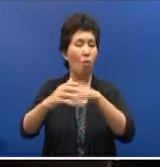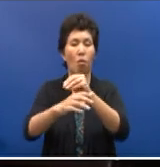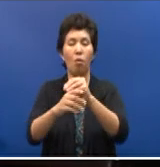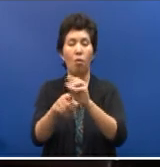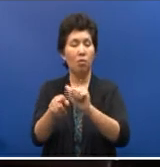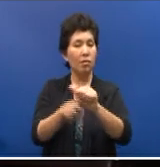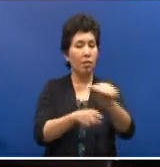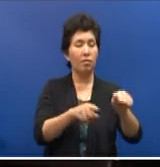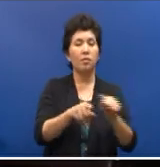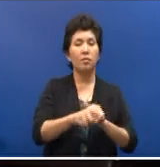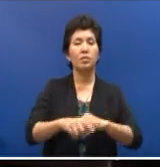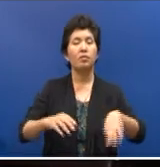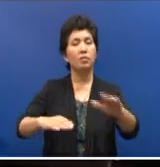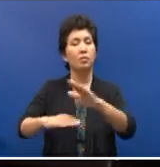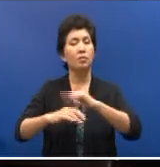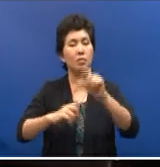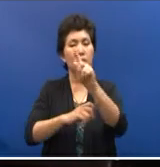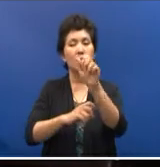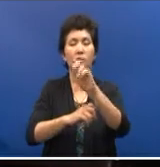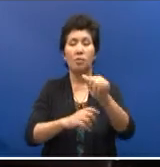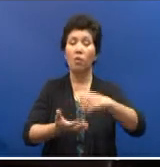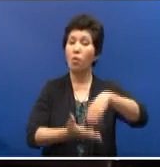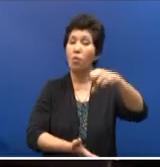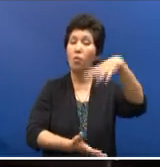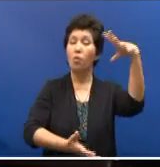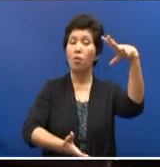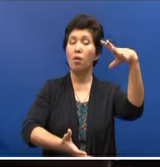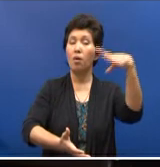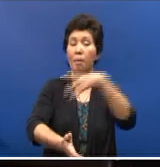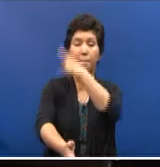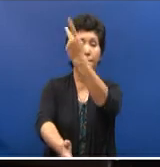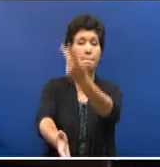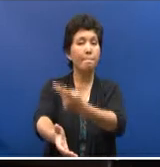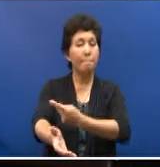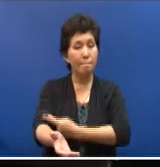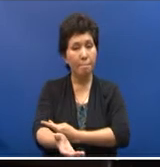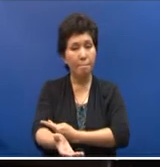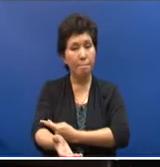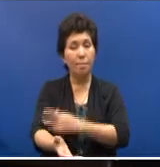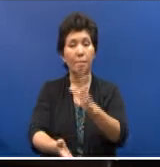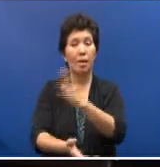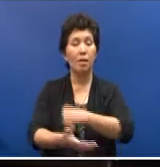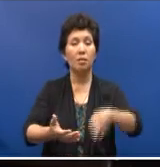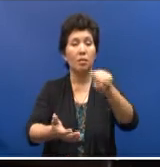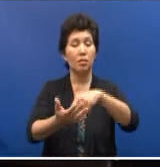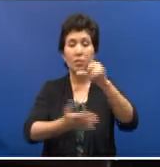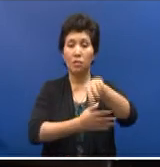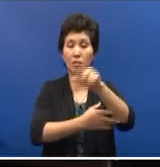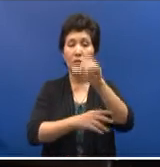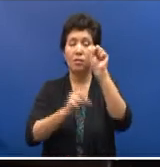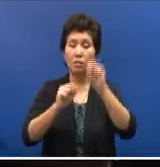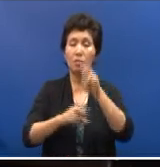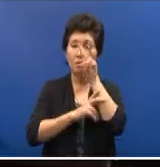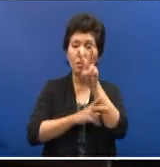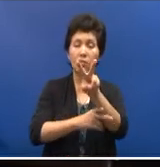Okay, not only in terms of status, but also in terms of wealth, in terms of power. Okay, and these inequalities can be